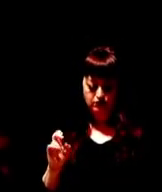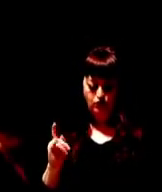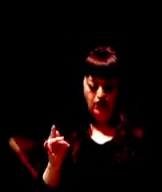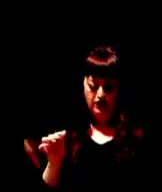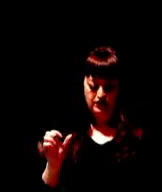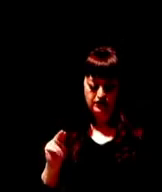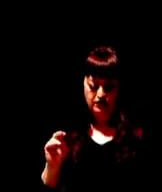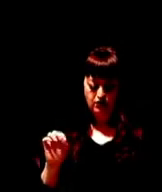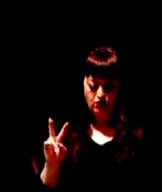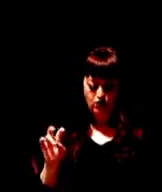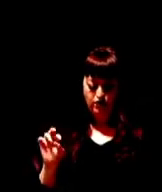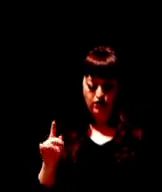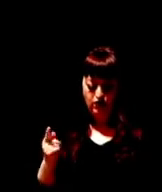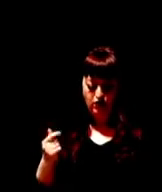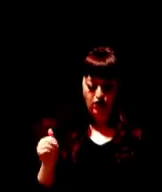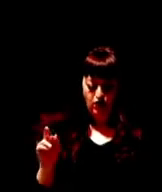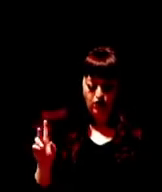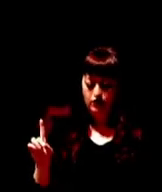Braxton Overgaard.